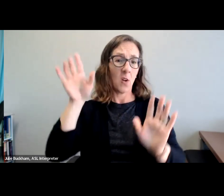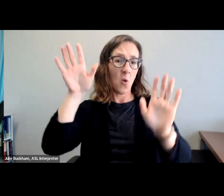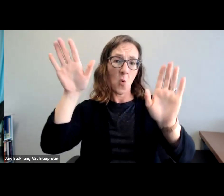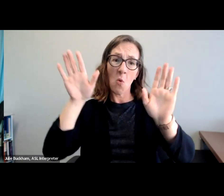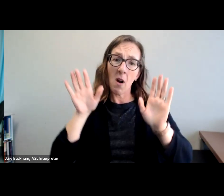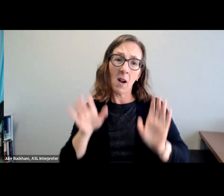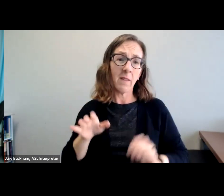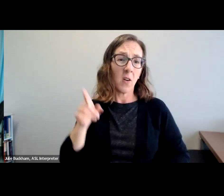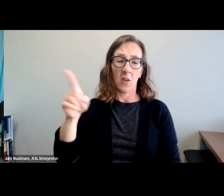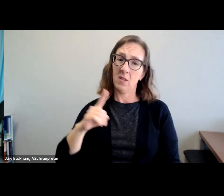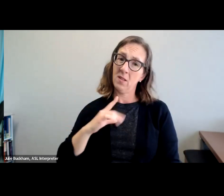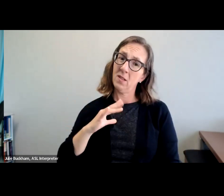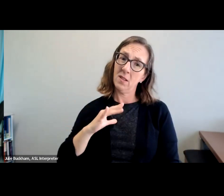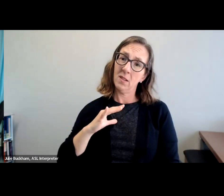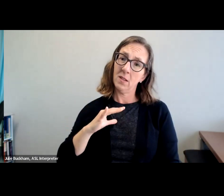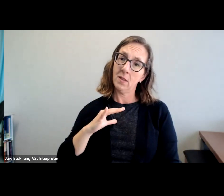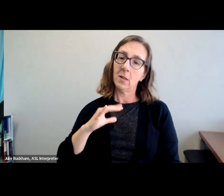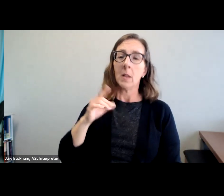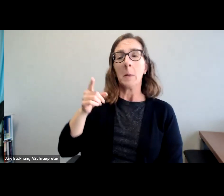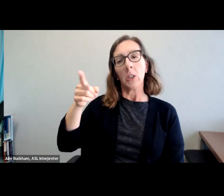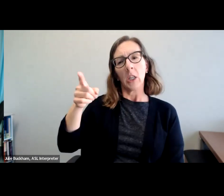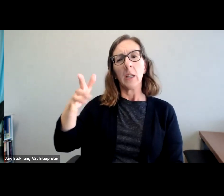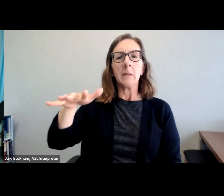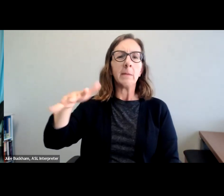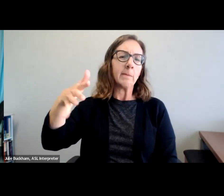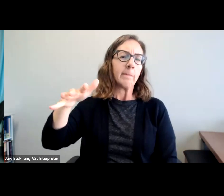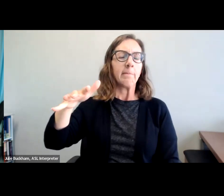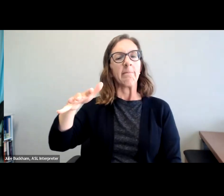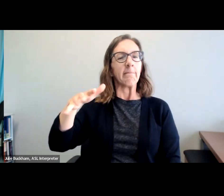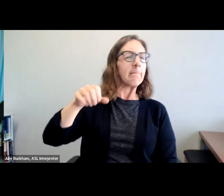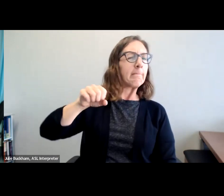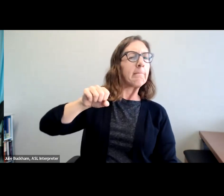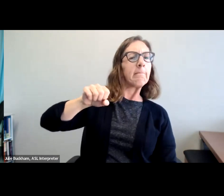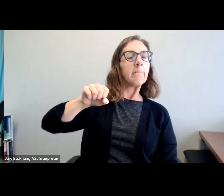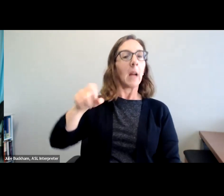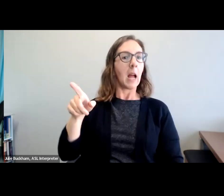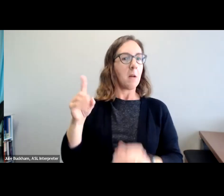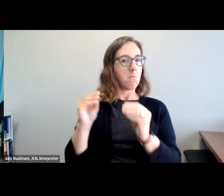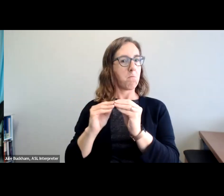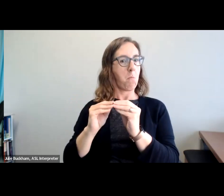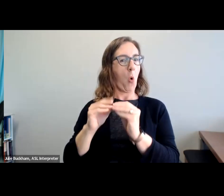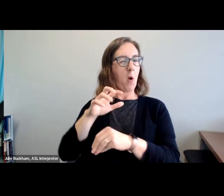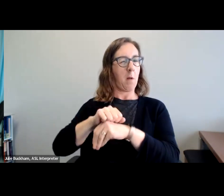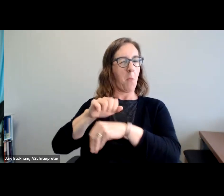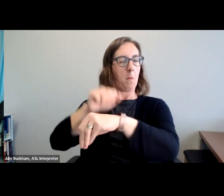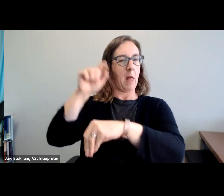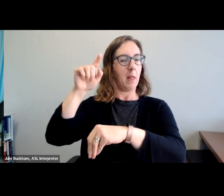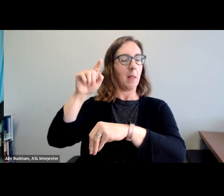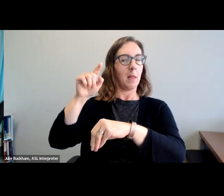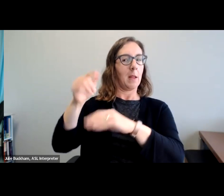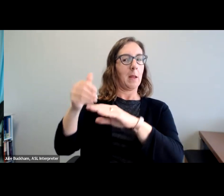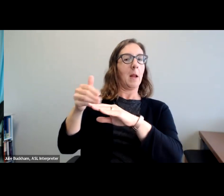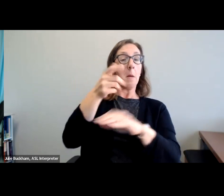but she was a little bit hesitant. I had more visits than most before she released him to be